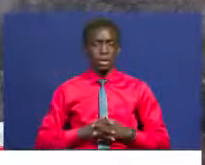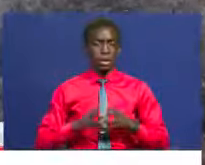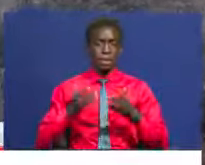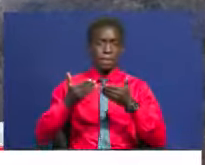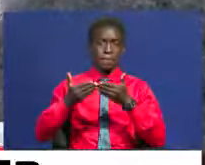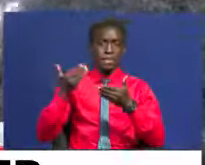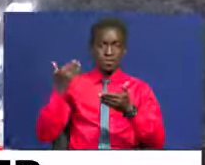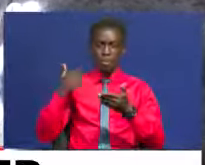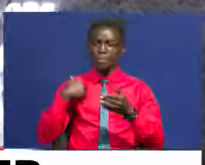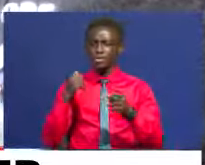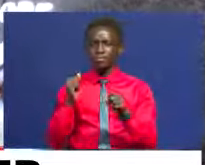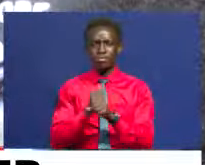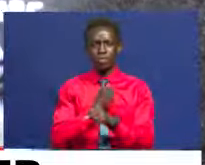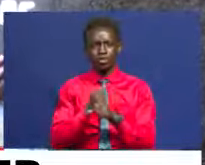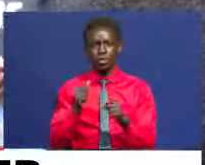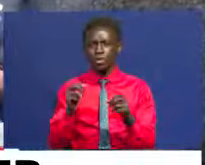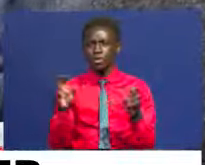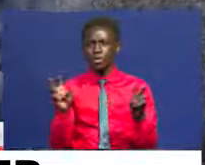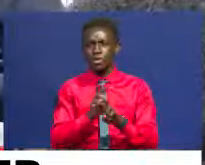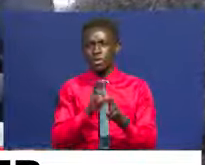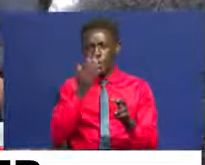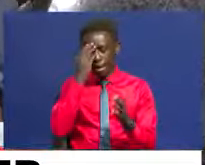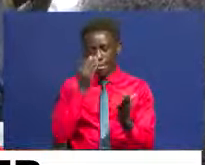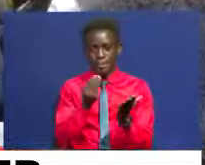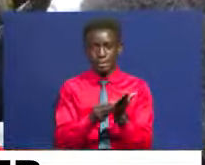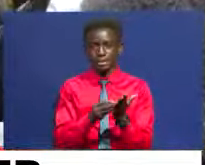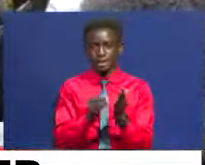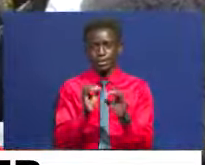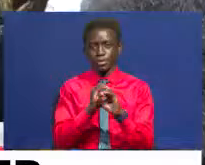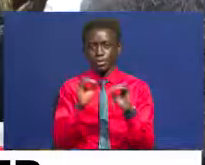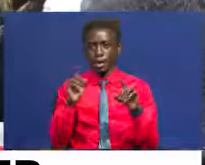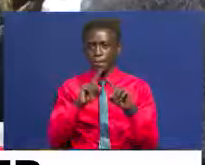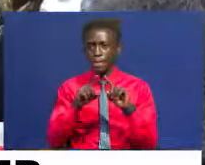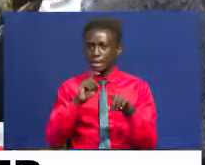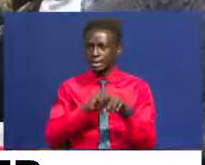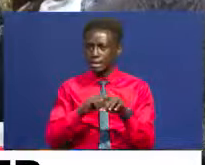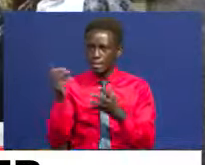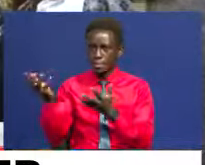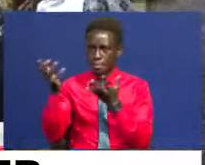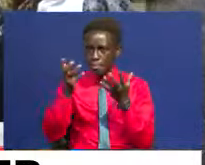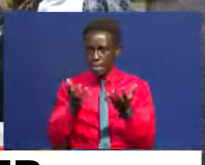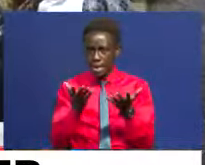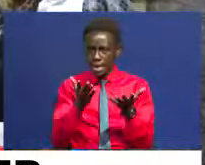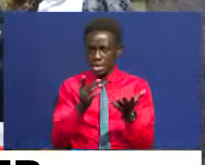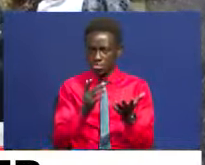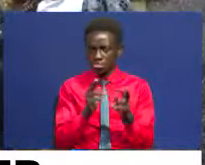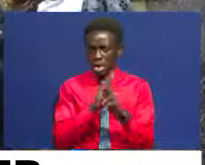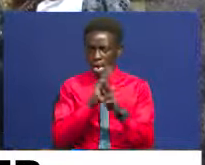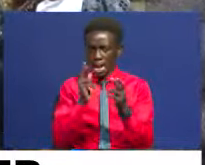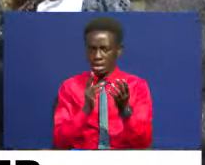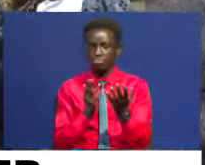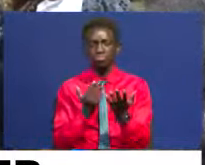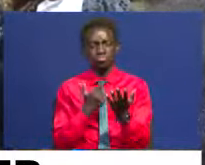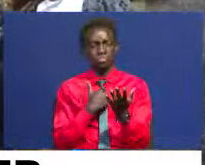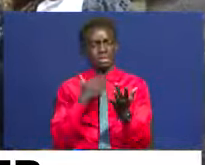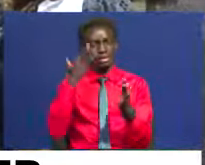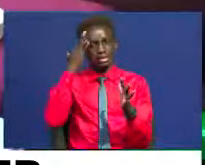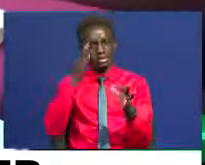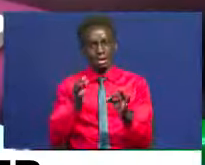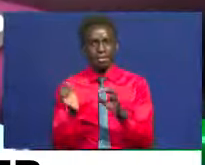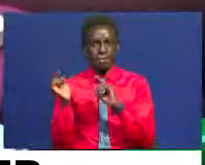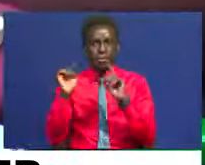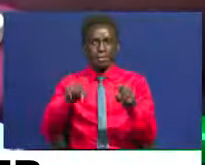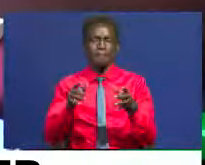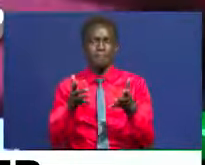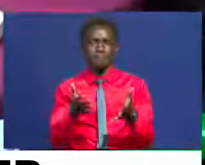kutafuta manake sina pesa lakini juu imekuja hapa nikaonelea nikuje nichukulie hapa. Nashukuru kabisa kufika hapa.